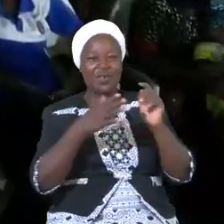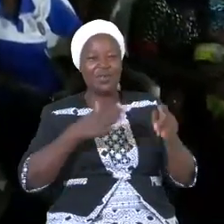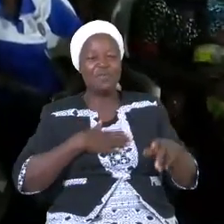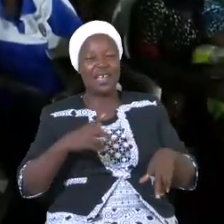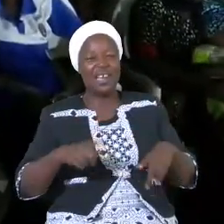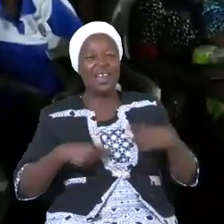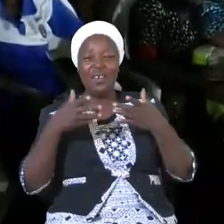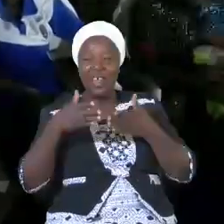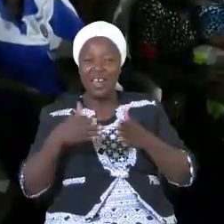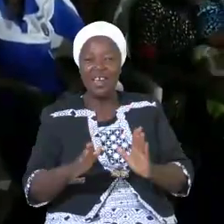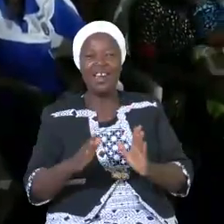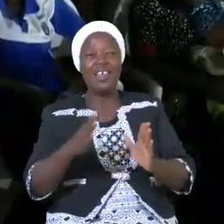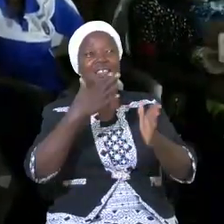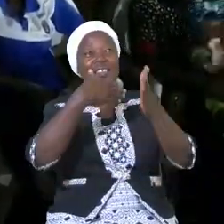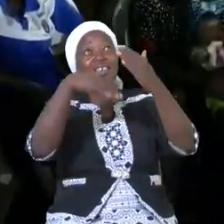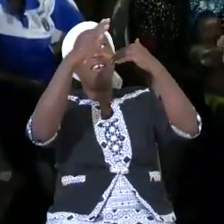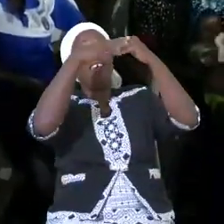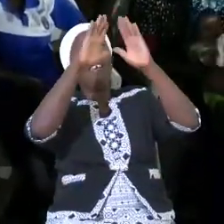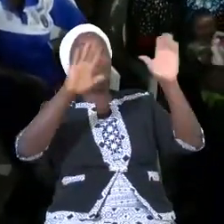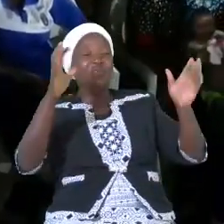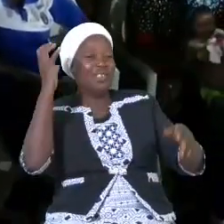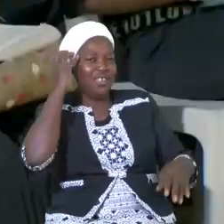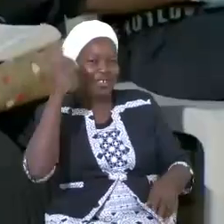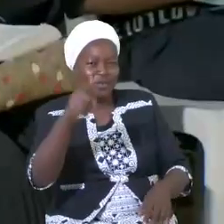heaven hear you